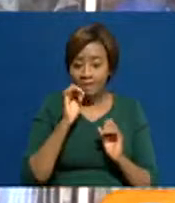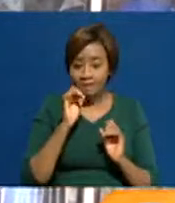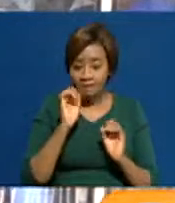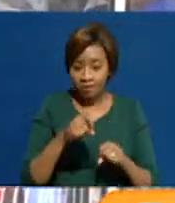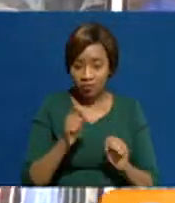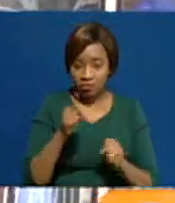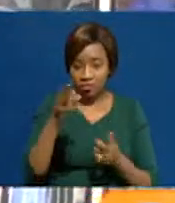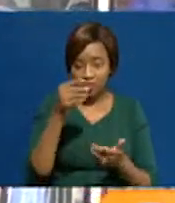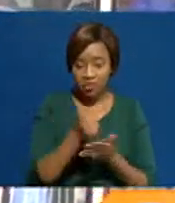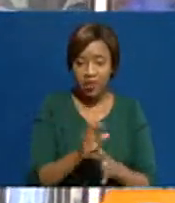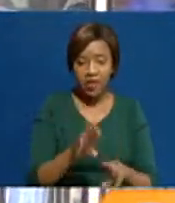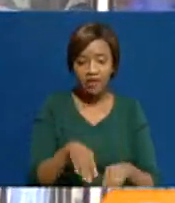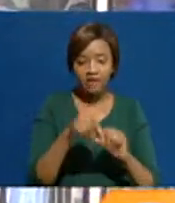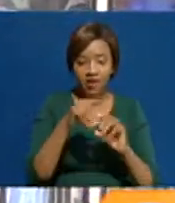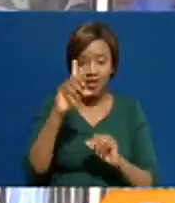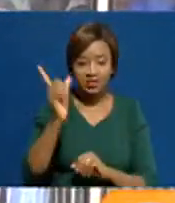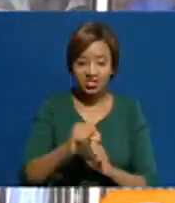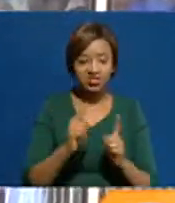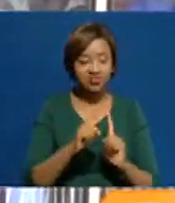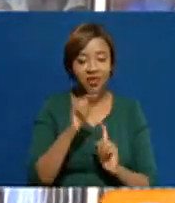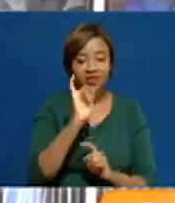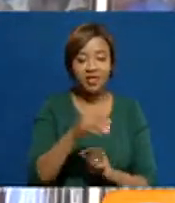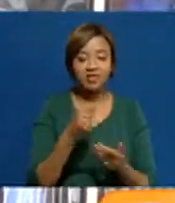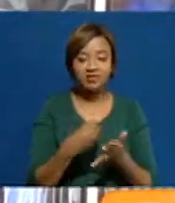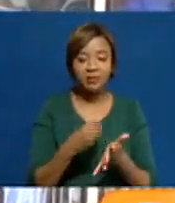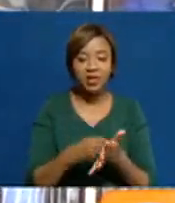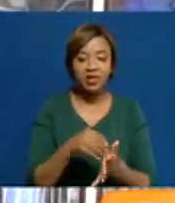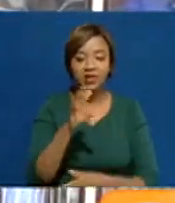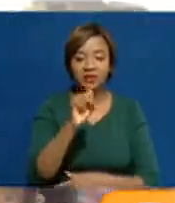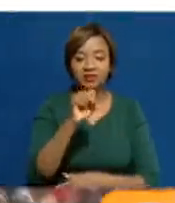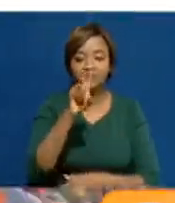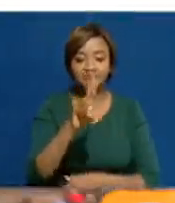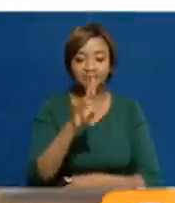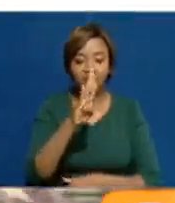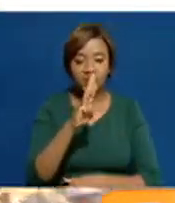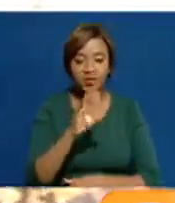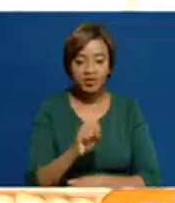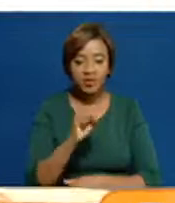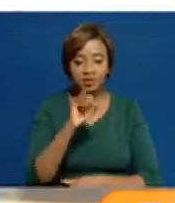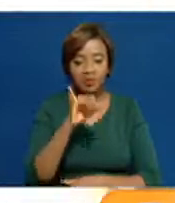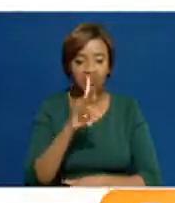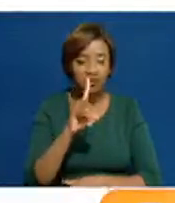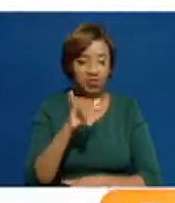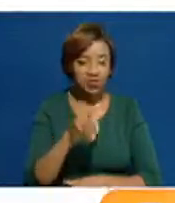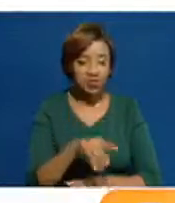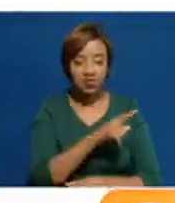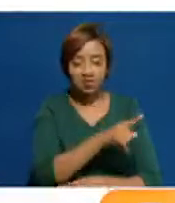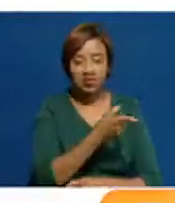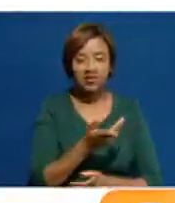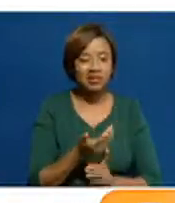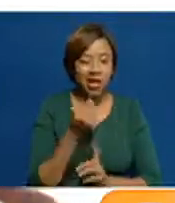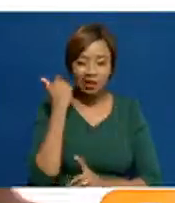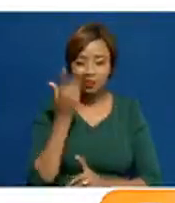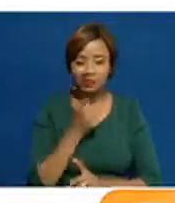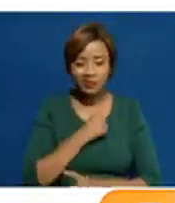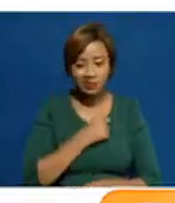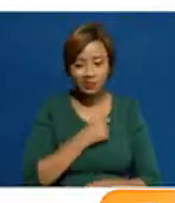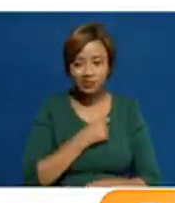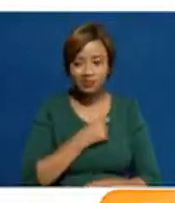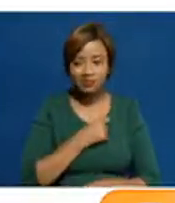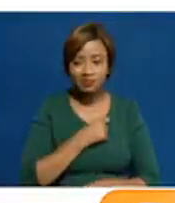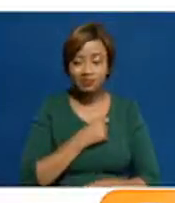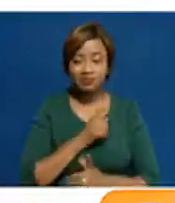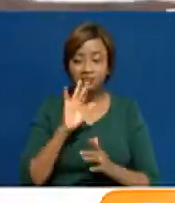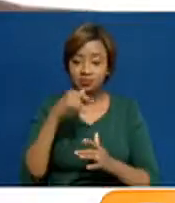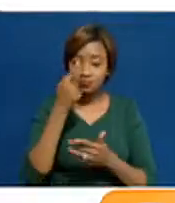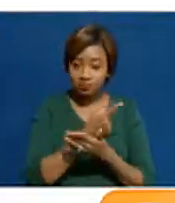100. Iyo pesa wameichukua, wamepeleka wapi? Odinga announcing that next week, his brigade will pile more pressure on the